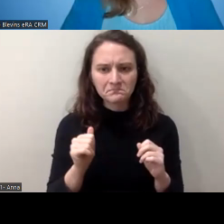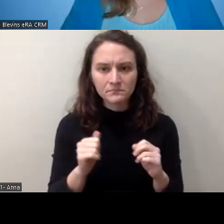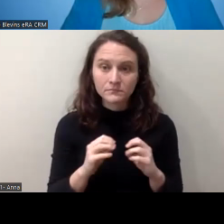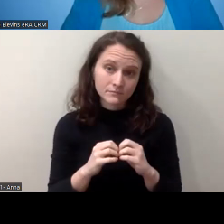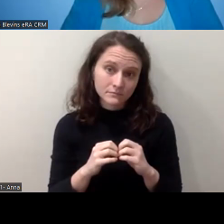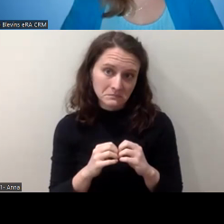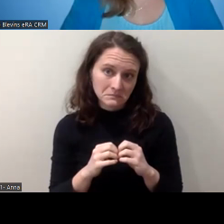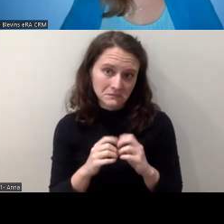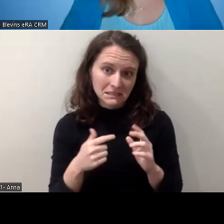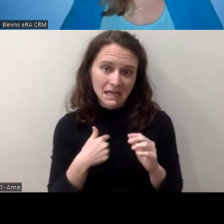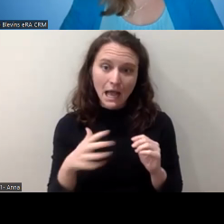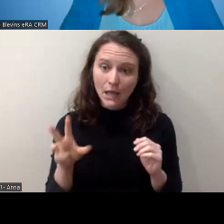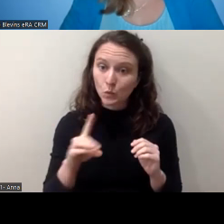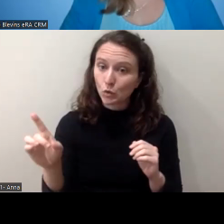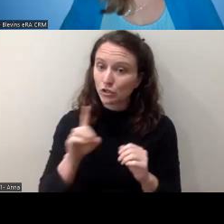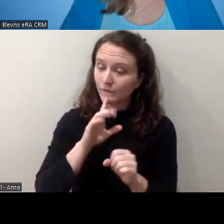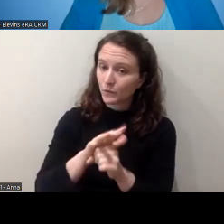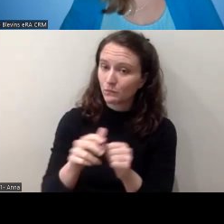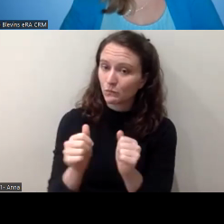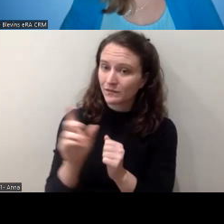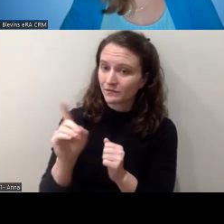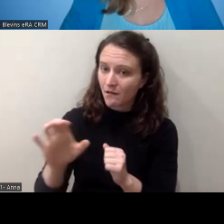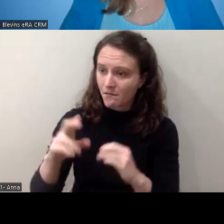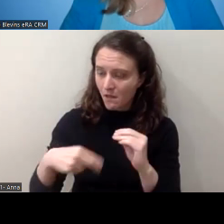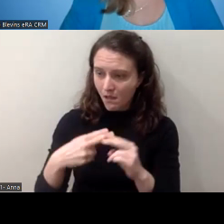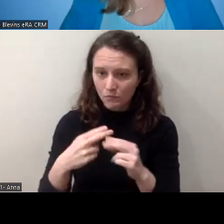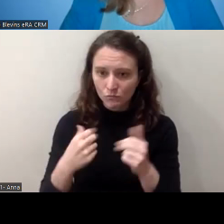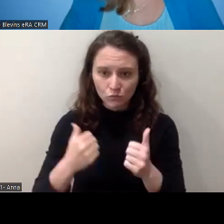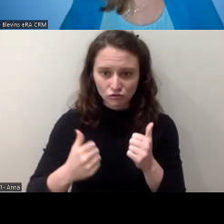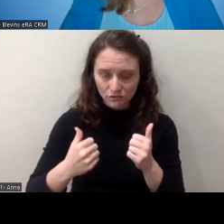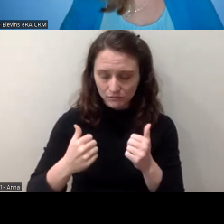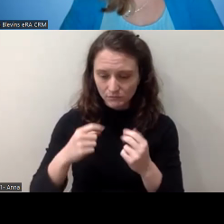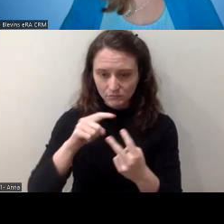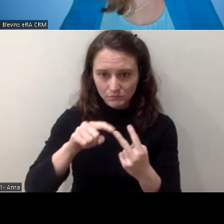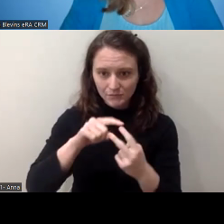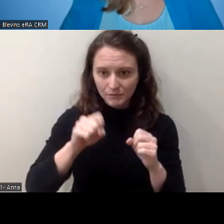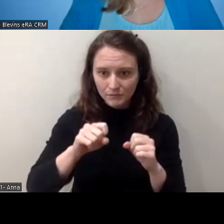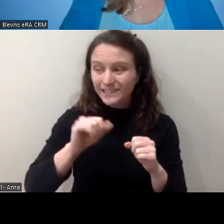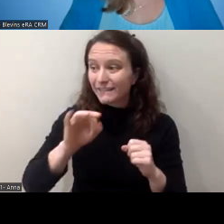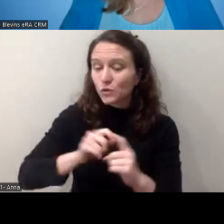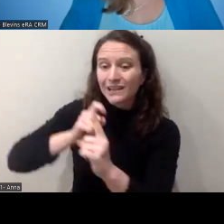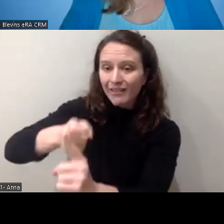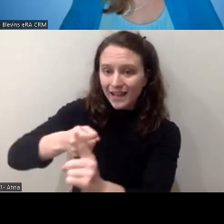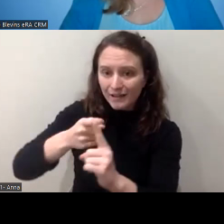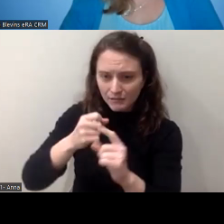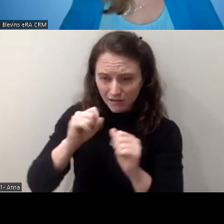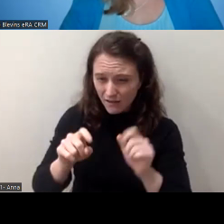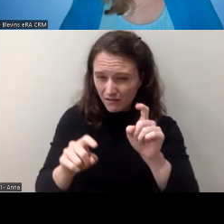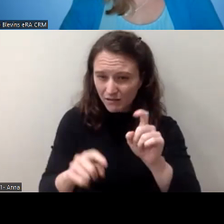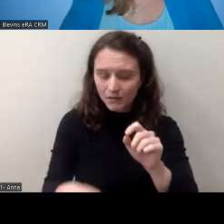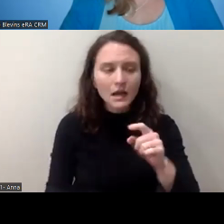I would confirm with our documentation about what delegations can do if you delegated. I believe